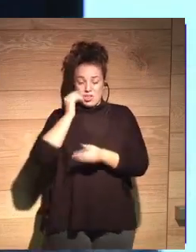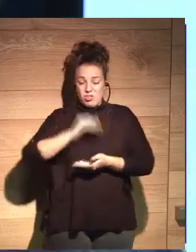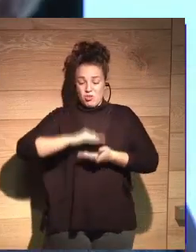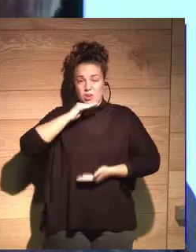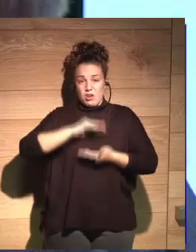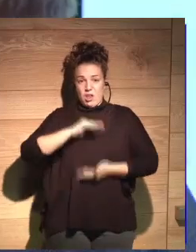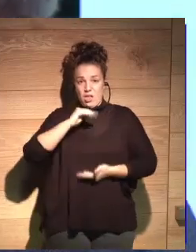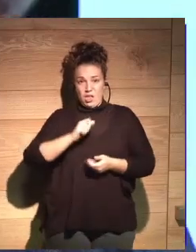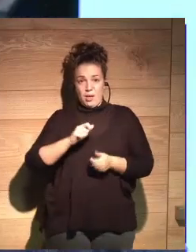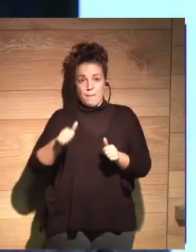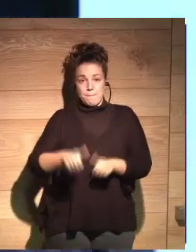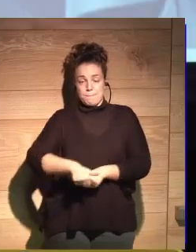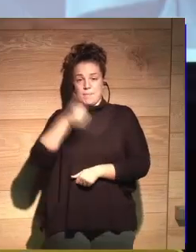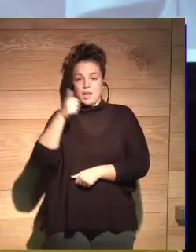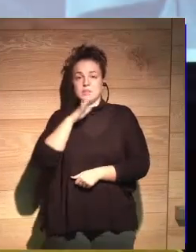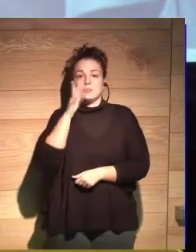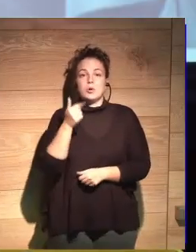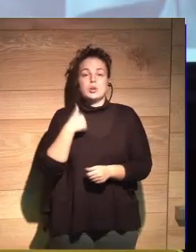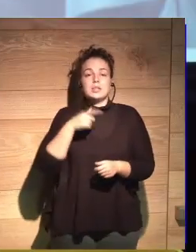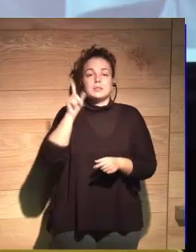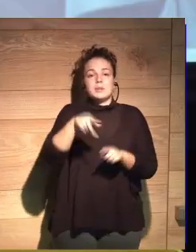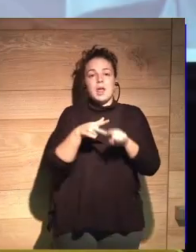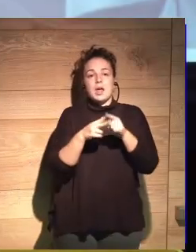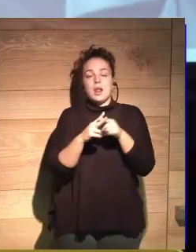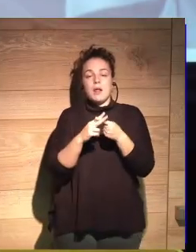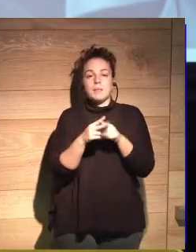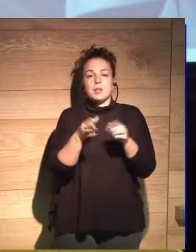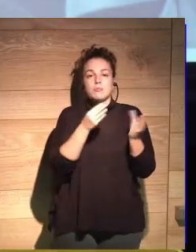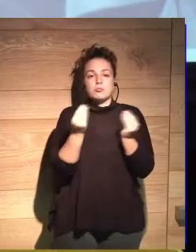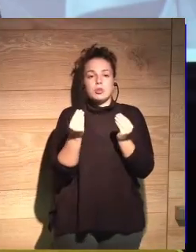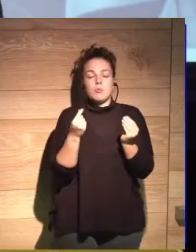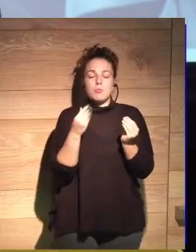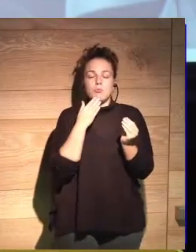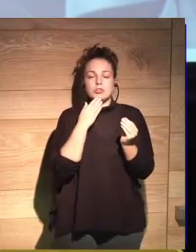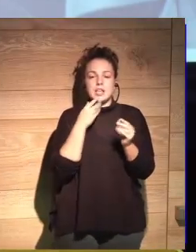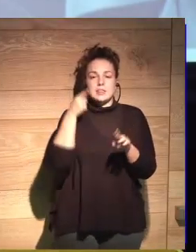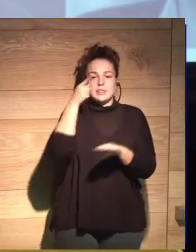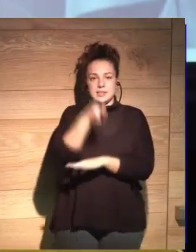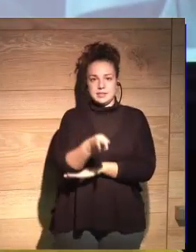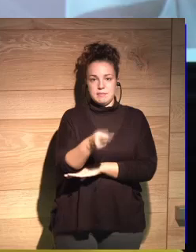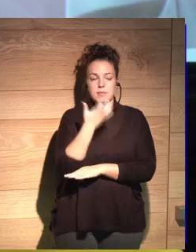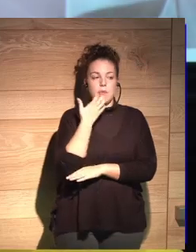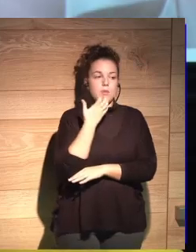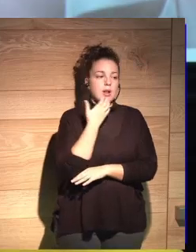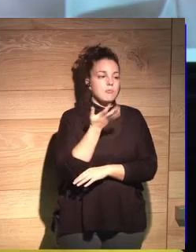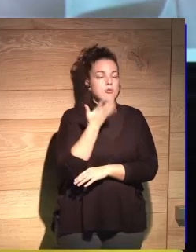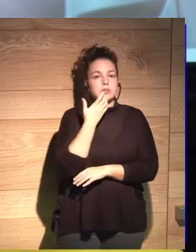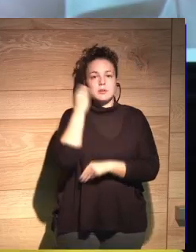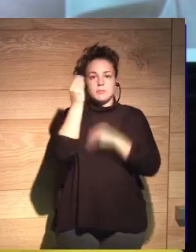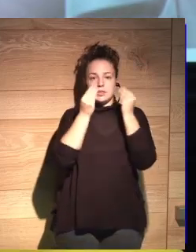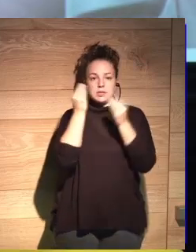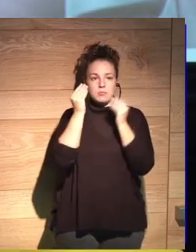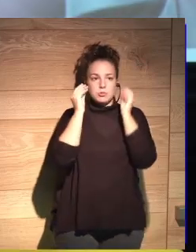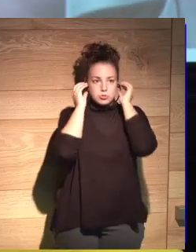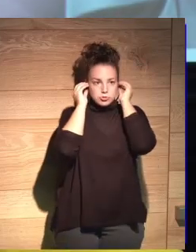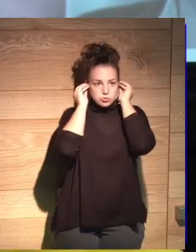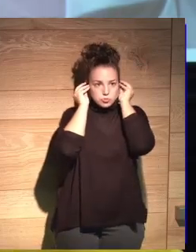disciplining effect. They're cybernetic tools. Think about Fitbit and other exercise monitors. What do they